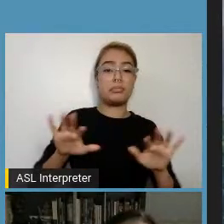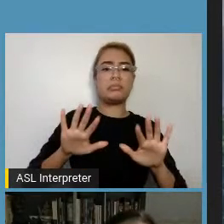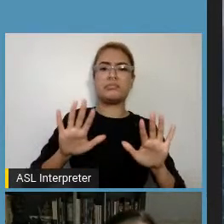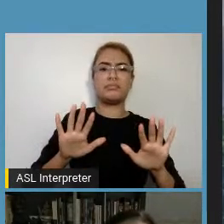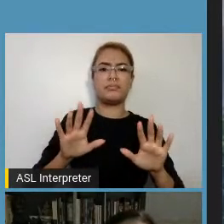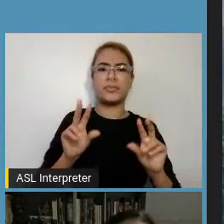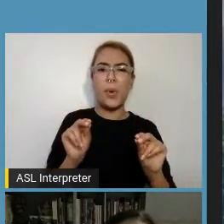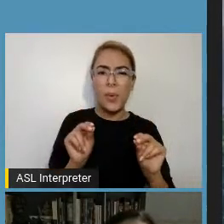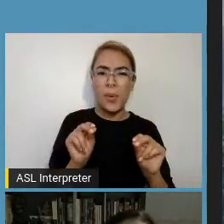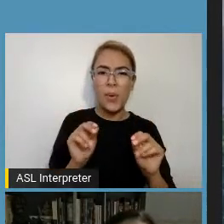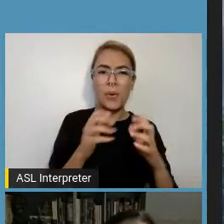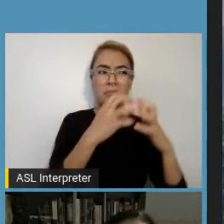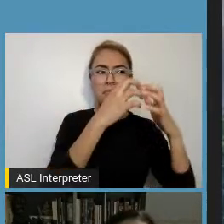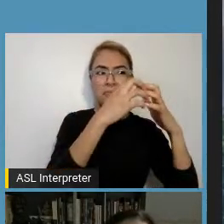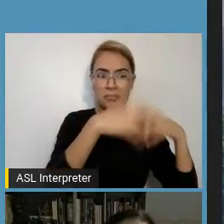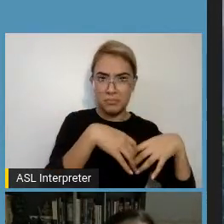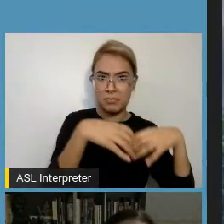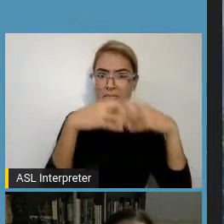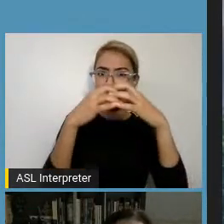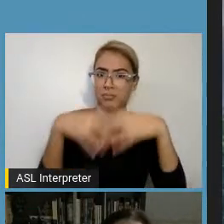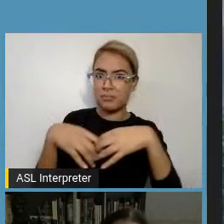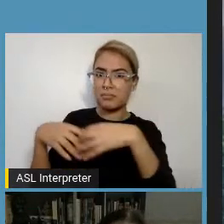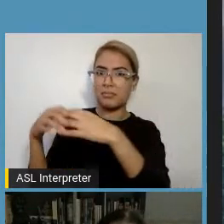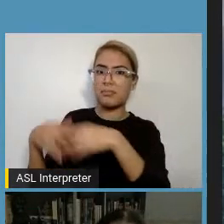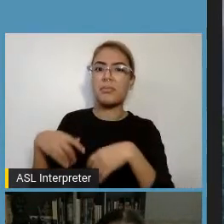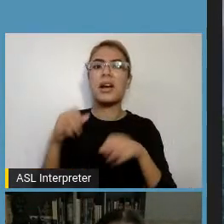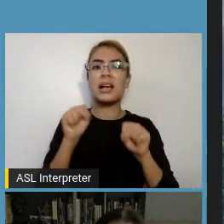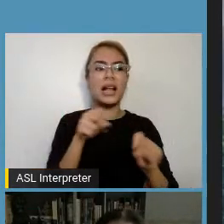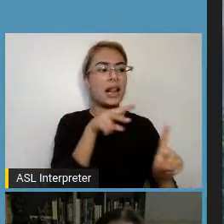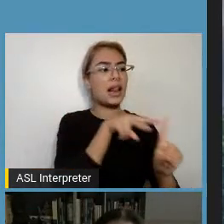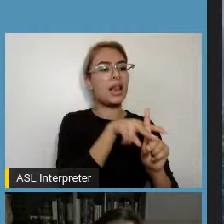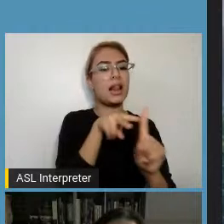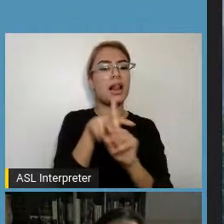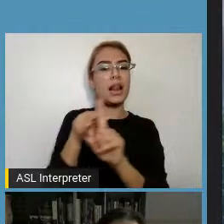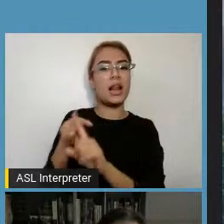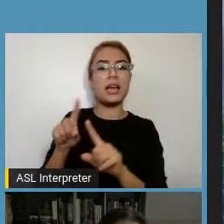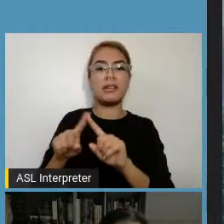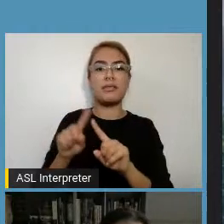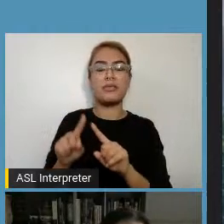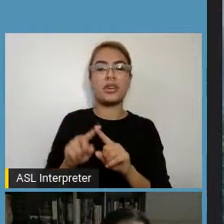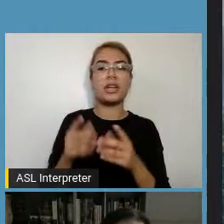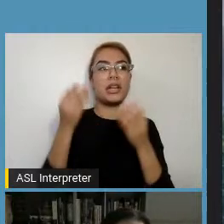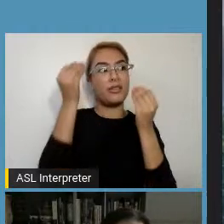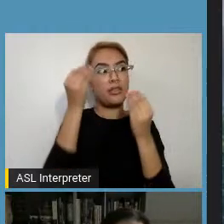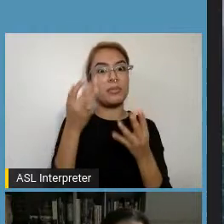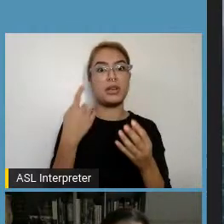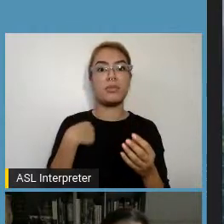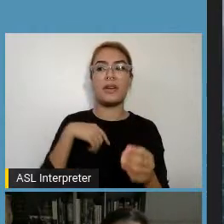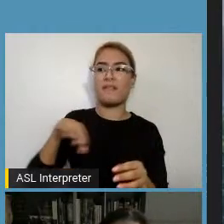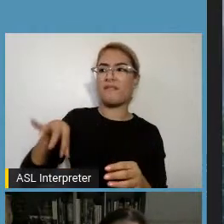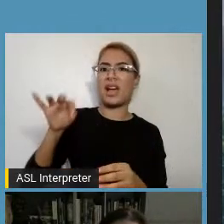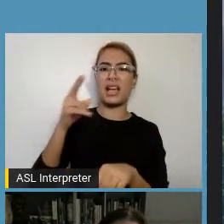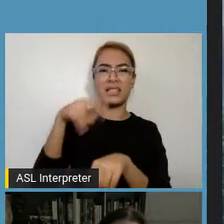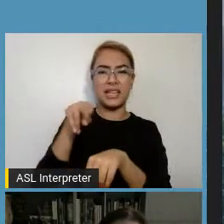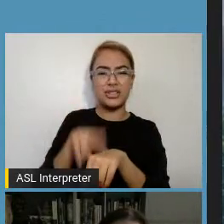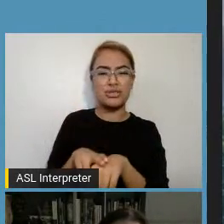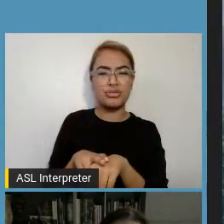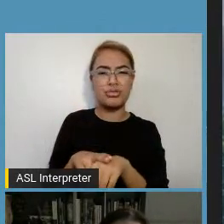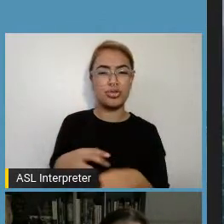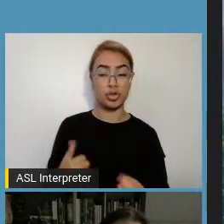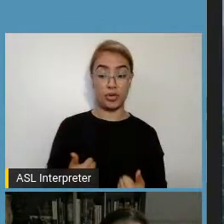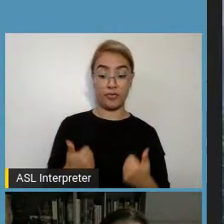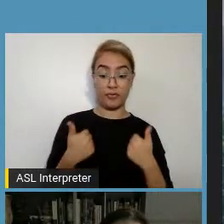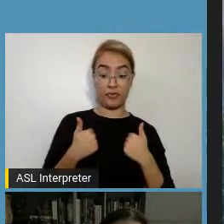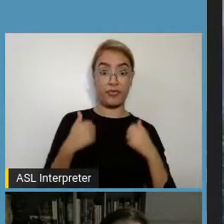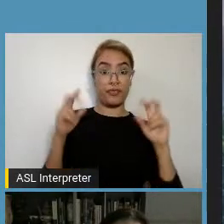being able to apply some of the principles that we find in nature about survival